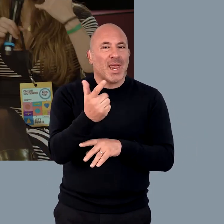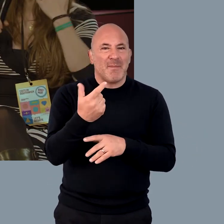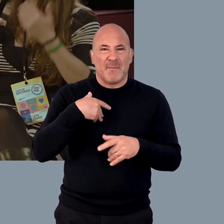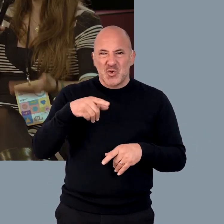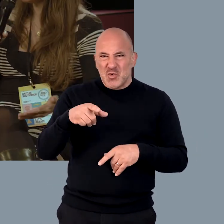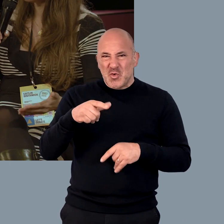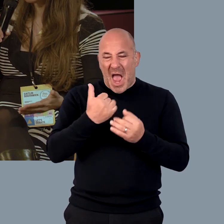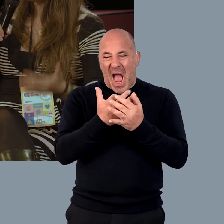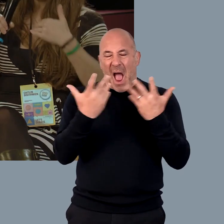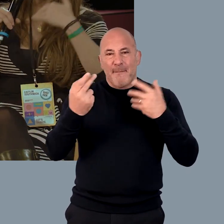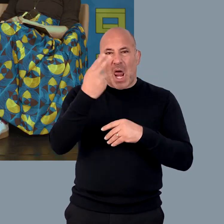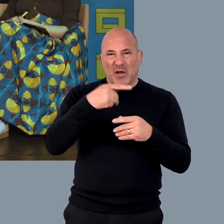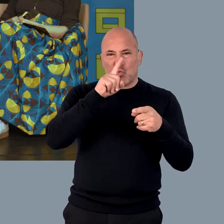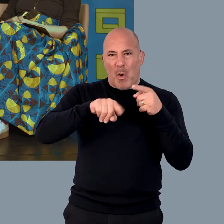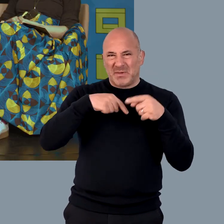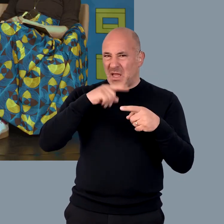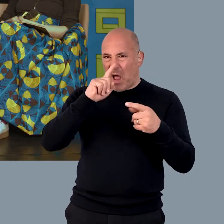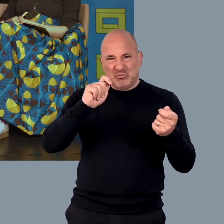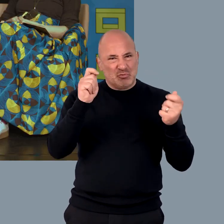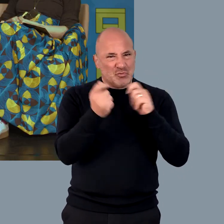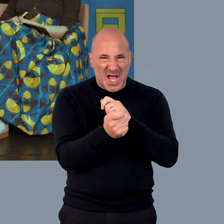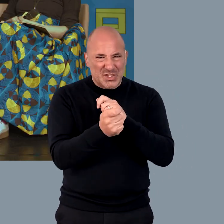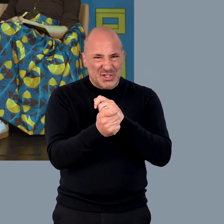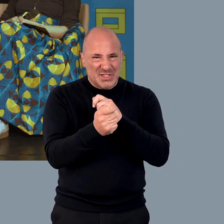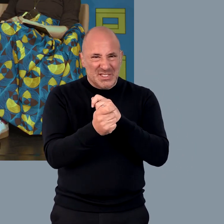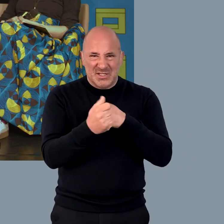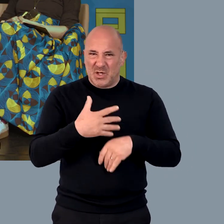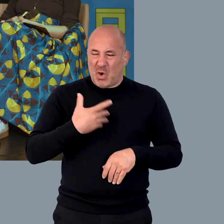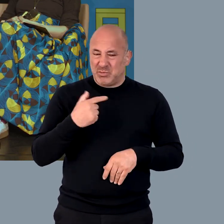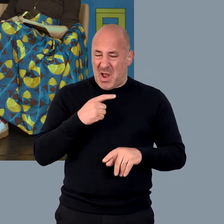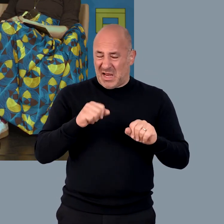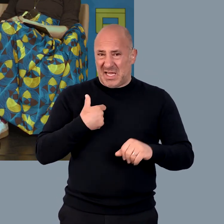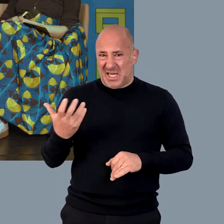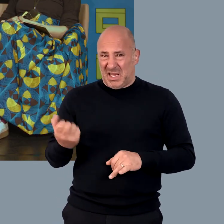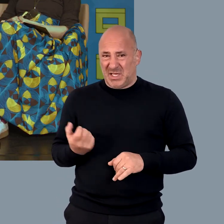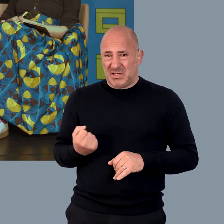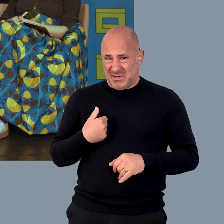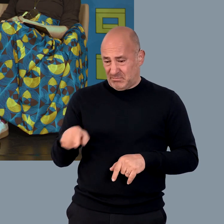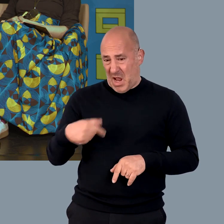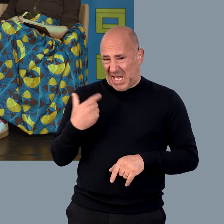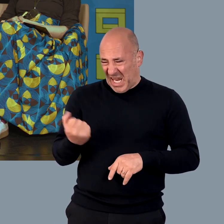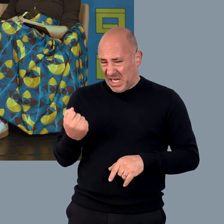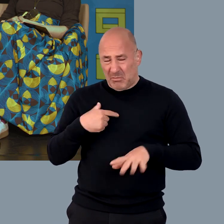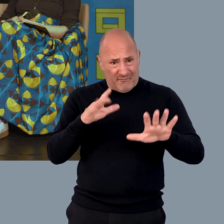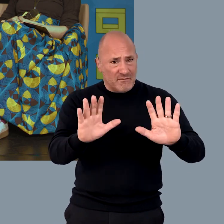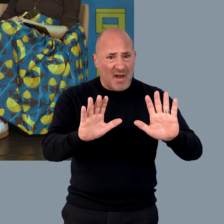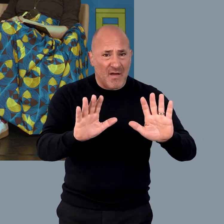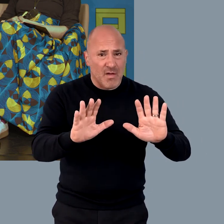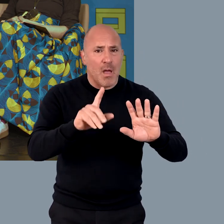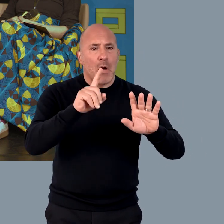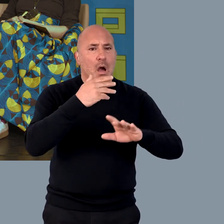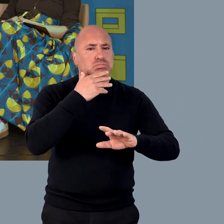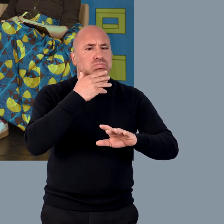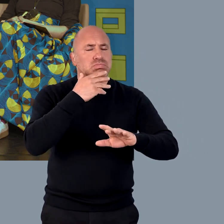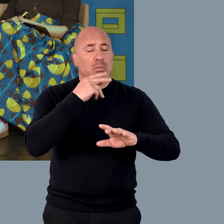white, and it being a journey. And maybe it is a situation where you can't change the number of artist commissions that you're